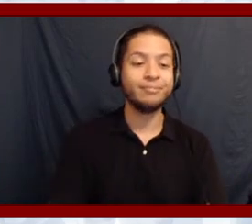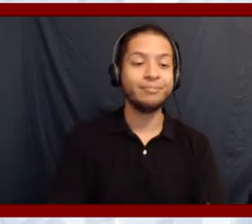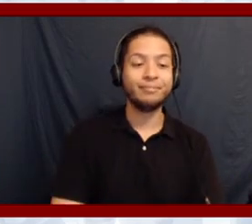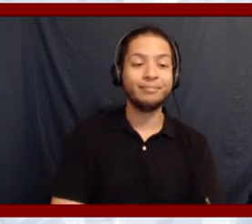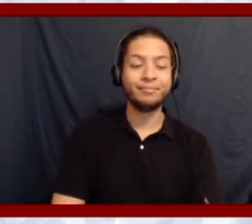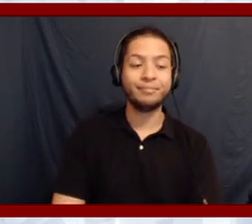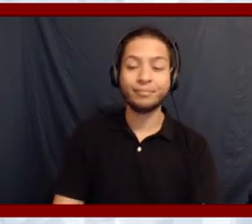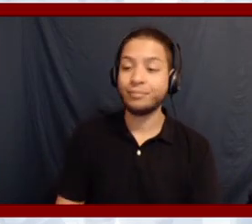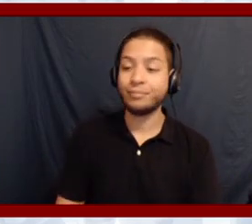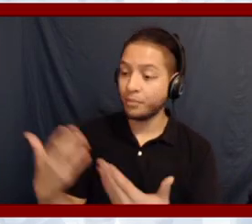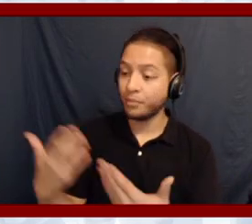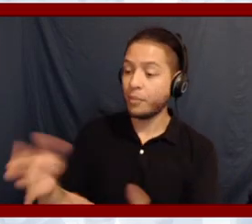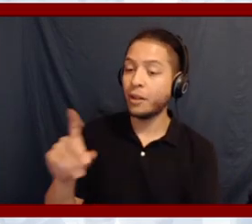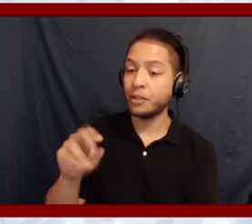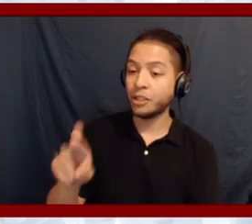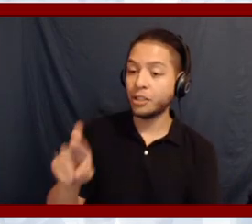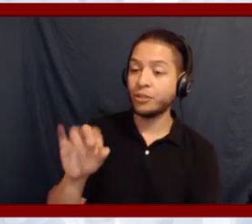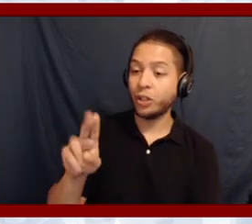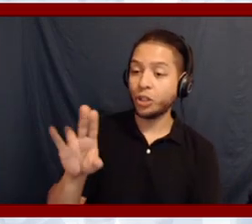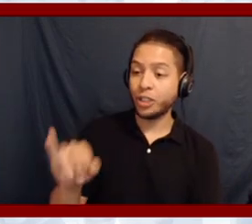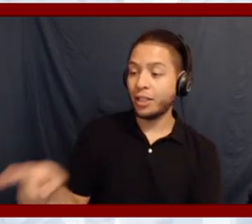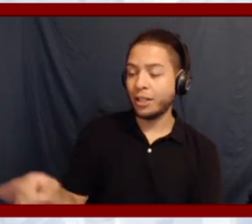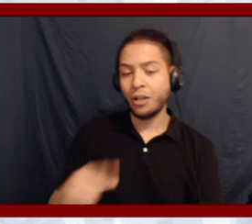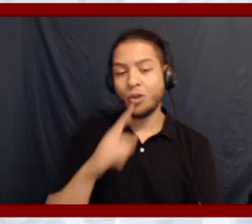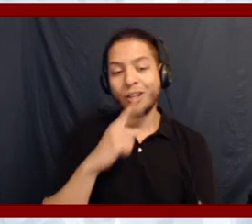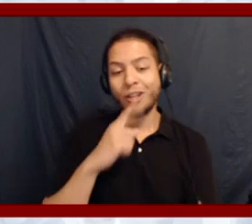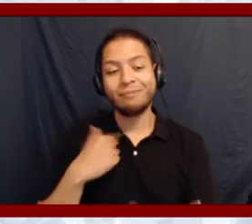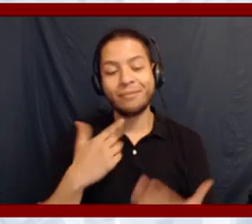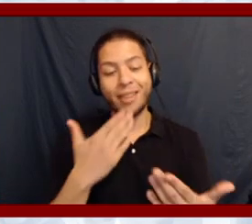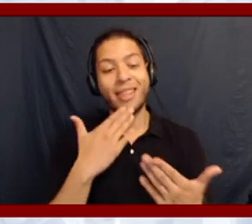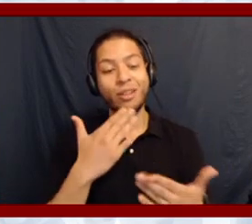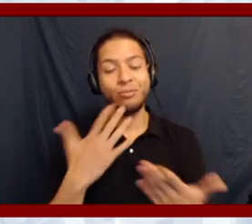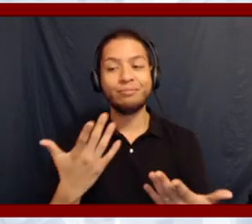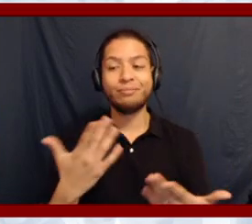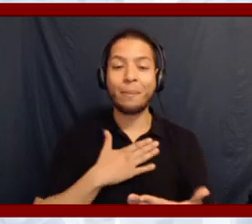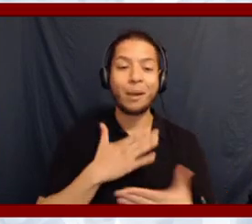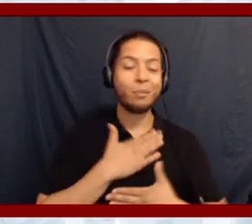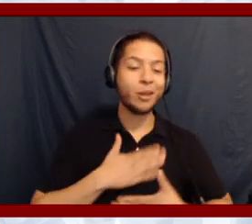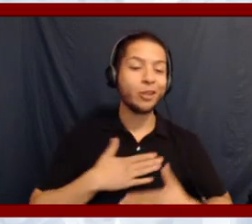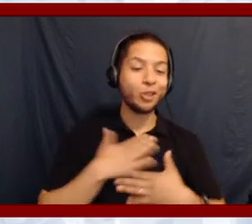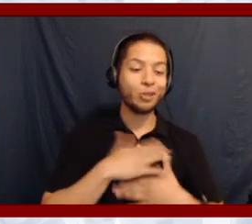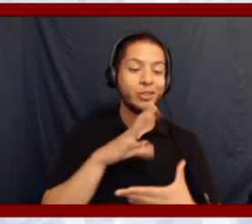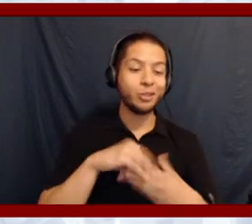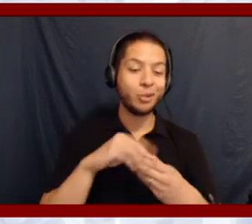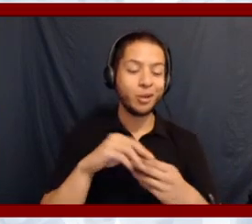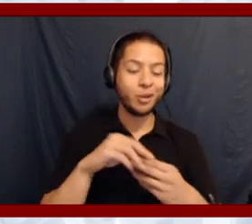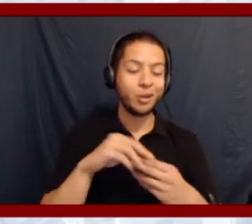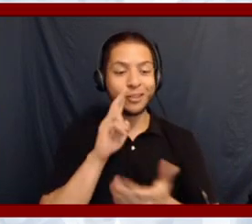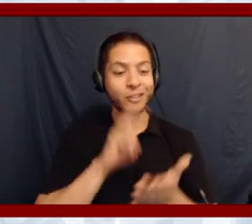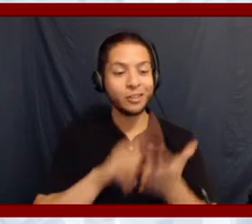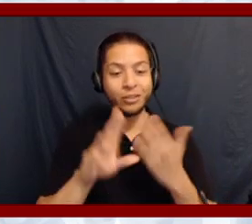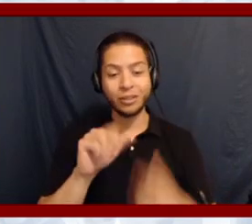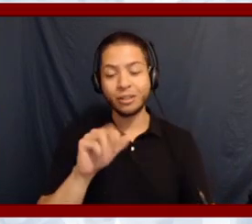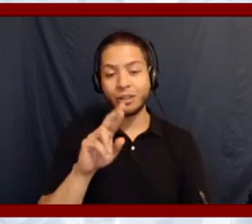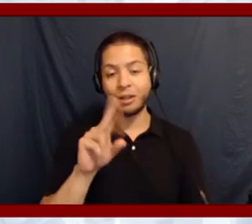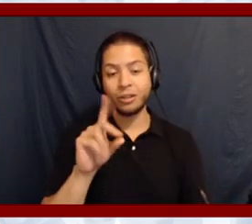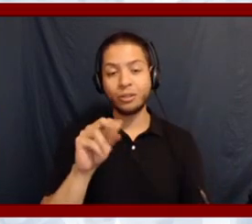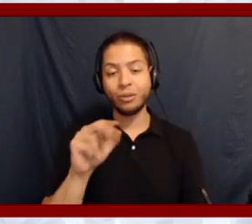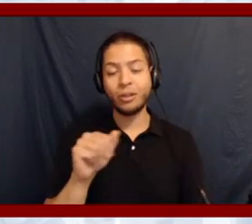Dr. Pasti? Well, thank you very much. It's really been a pleasure to participate in this program with Secretary Cardona and Dr.